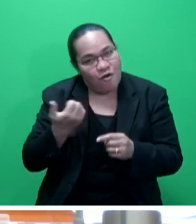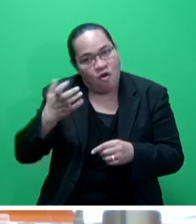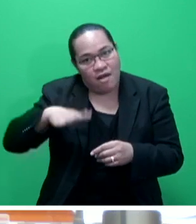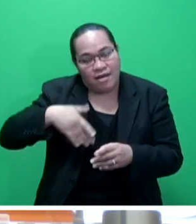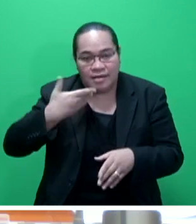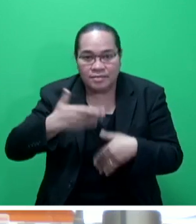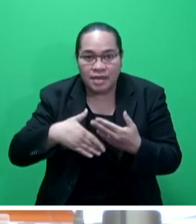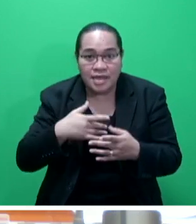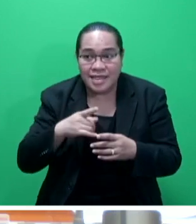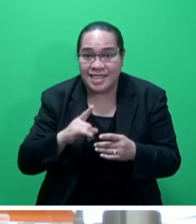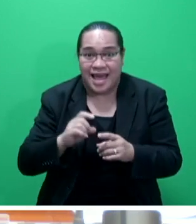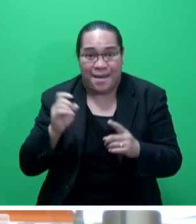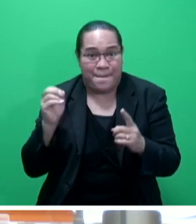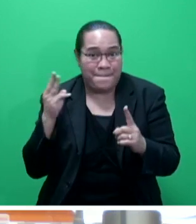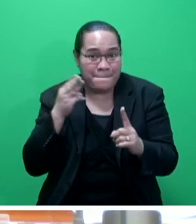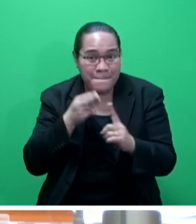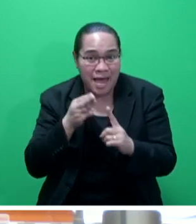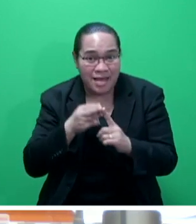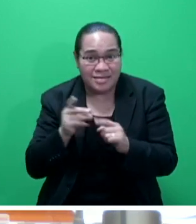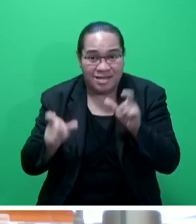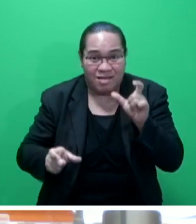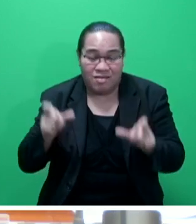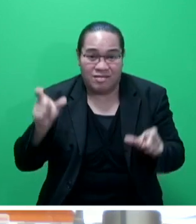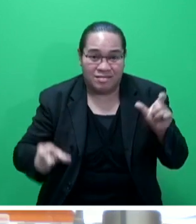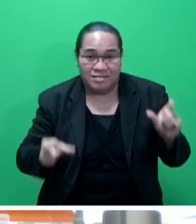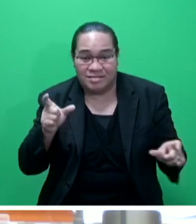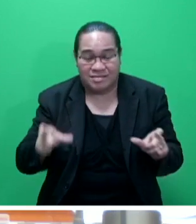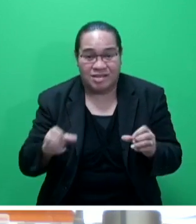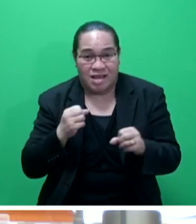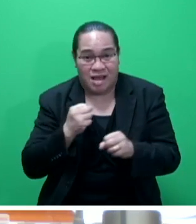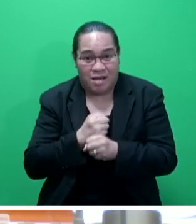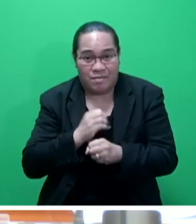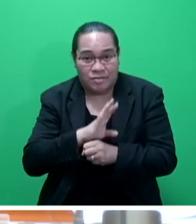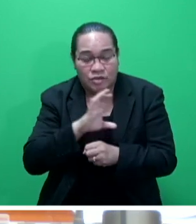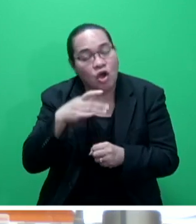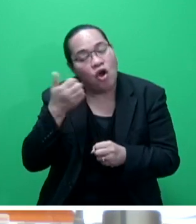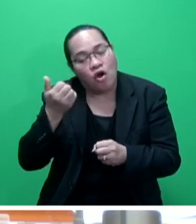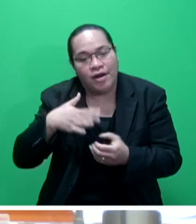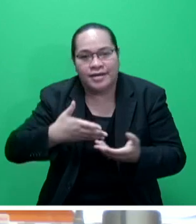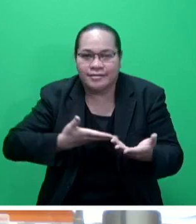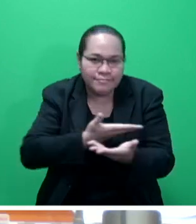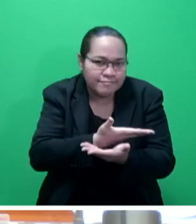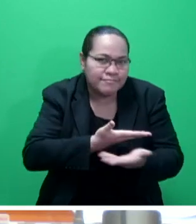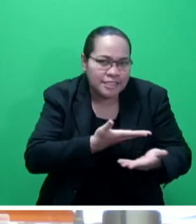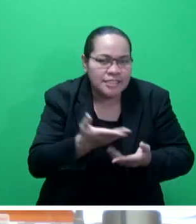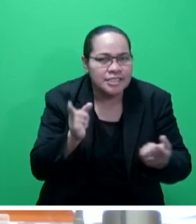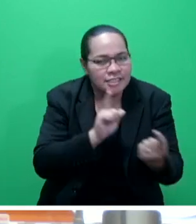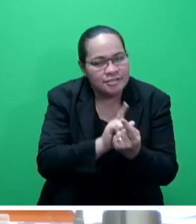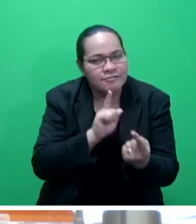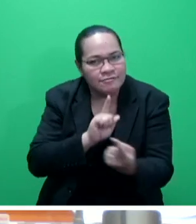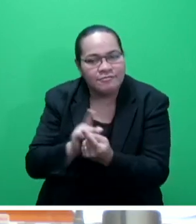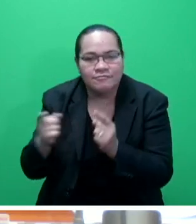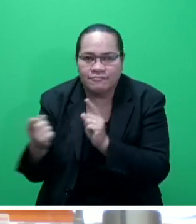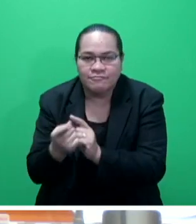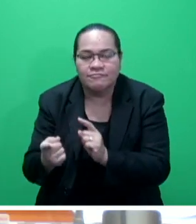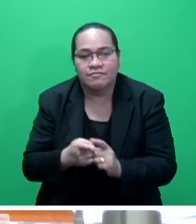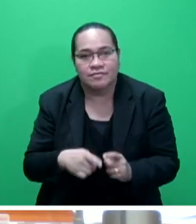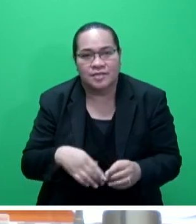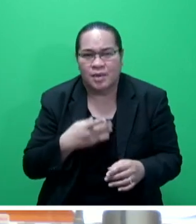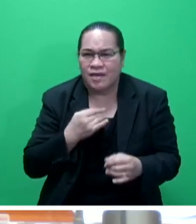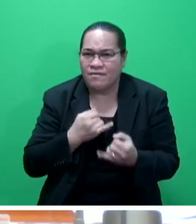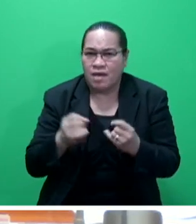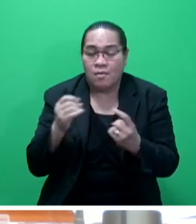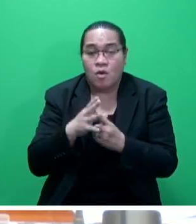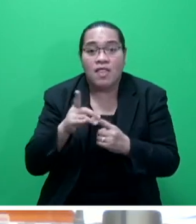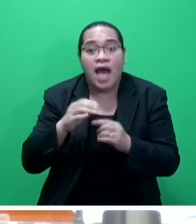key agencies that are involved in the implementation of it have also had discussions. I think one of the critical issues is that we had the Council